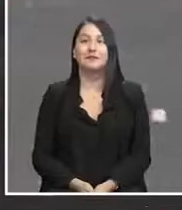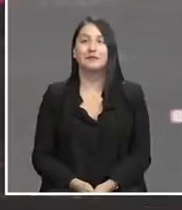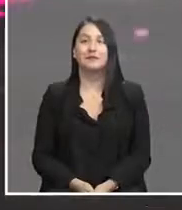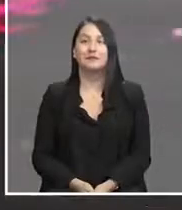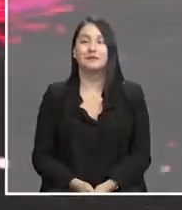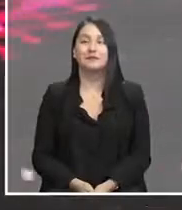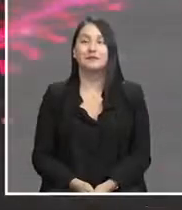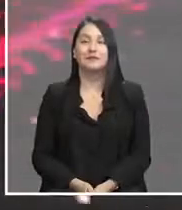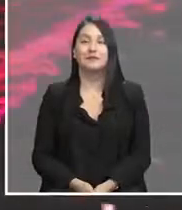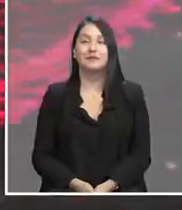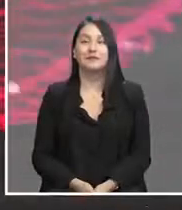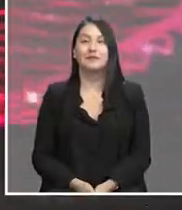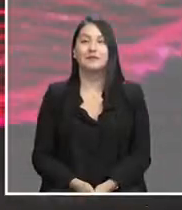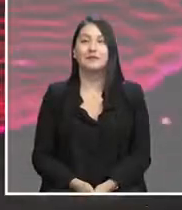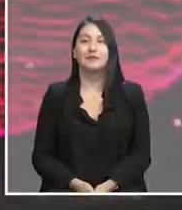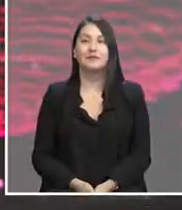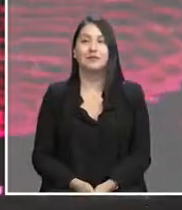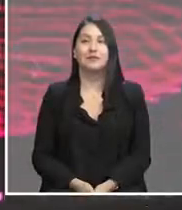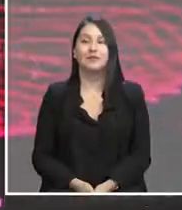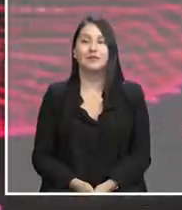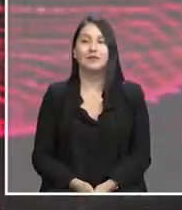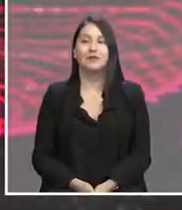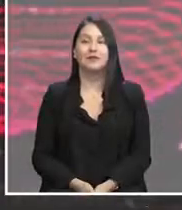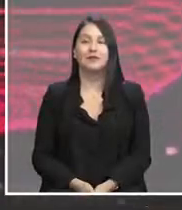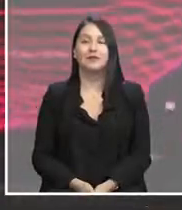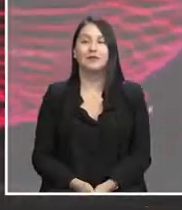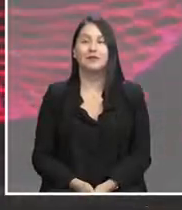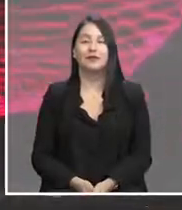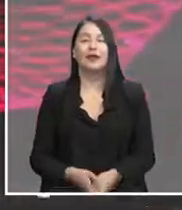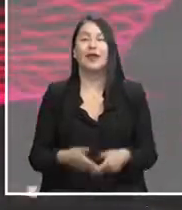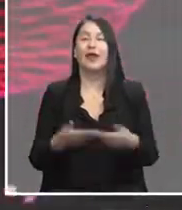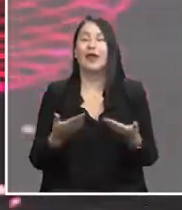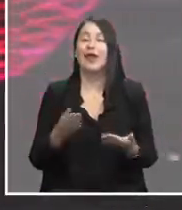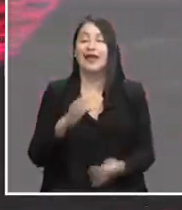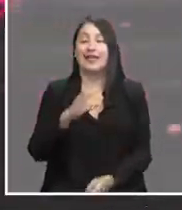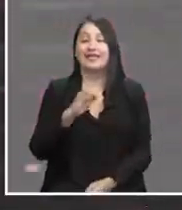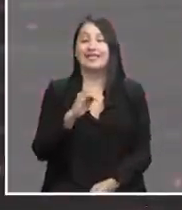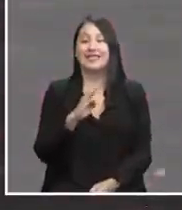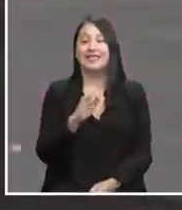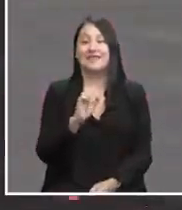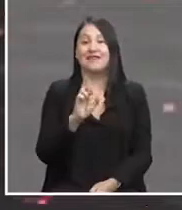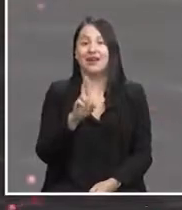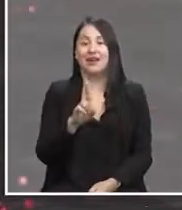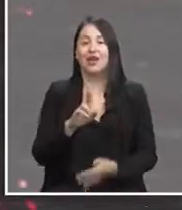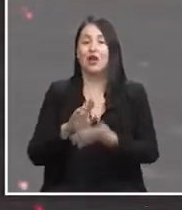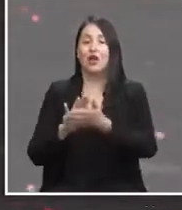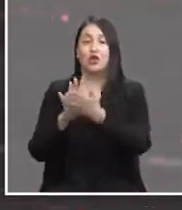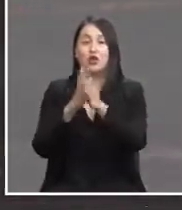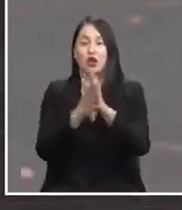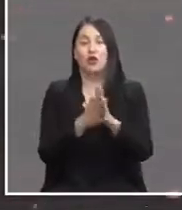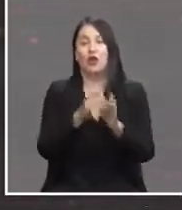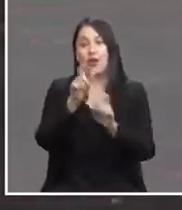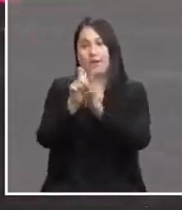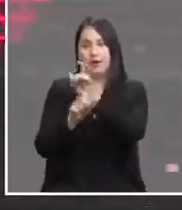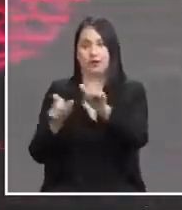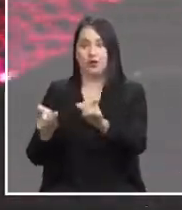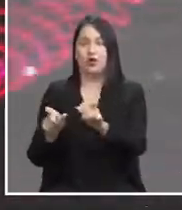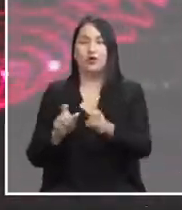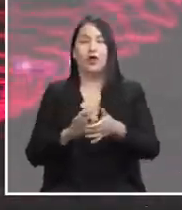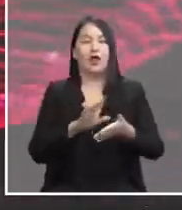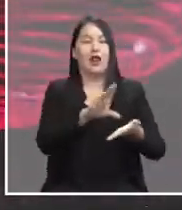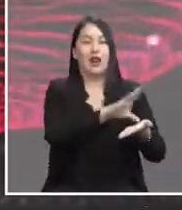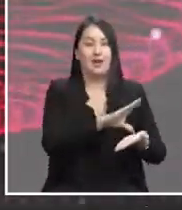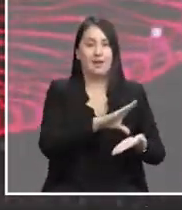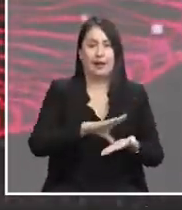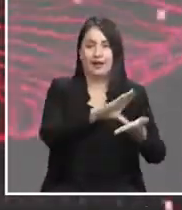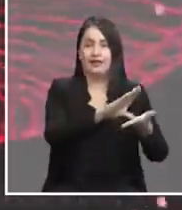In cyber, all actors, the states, the companies, the pirates,